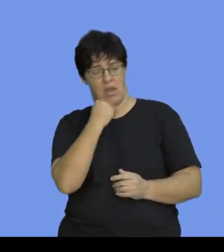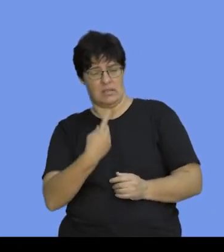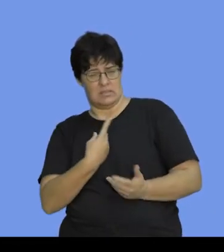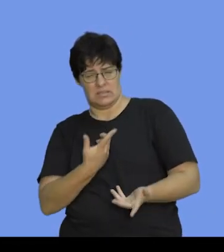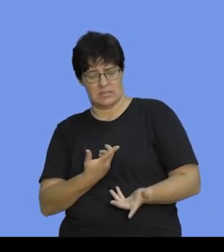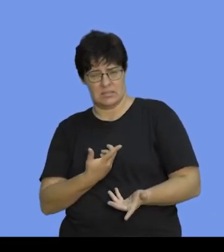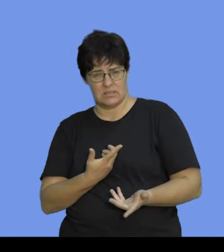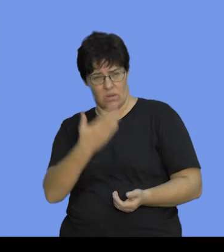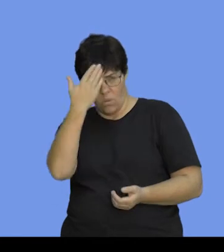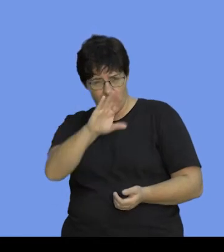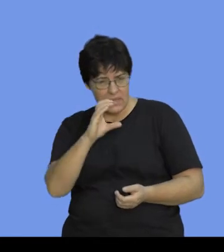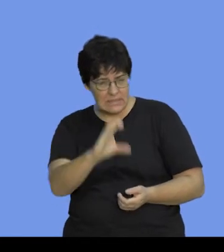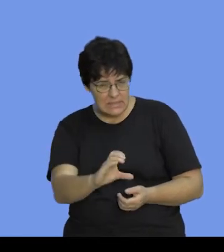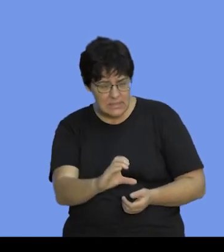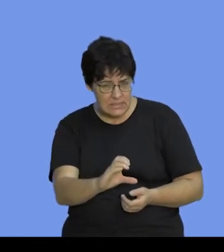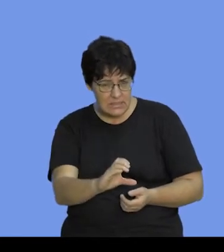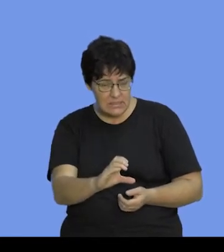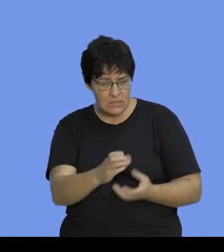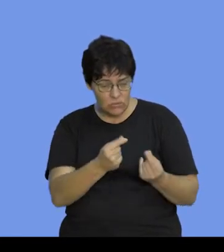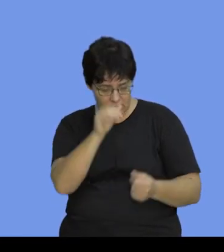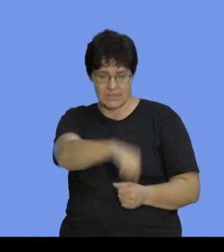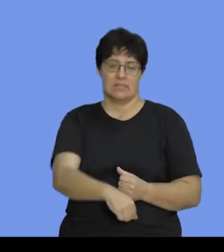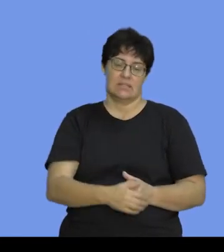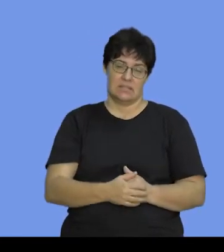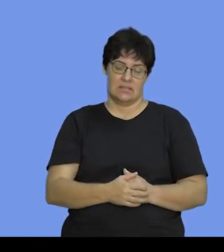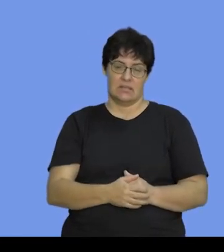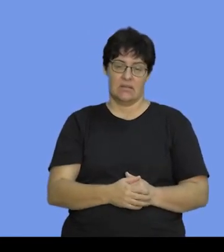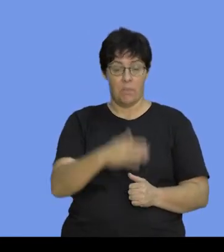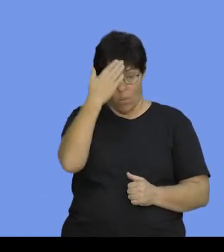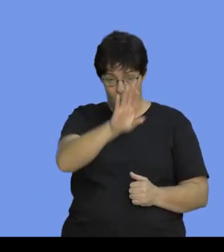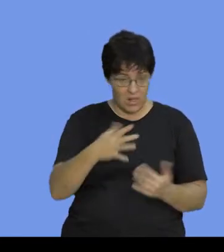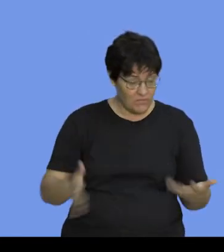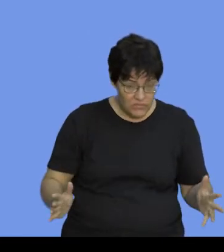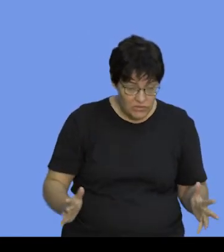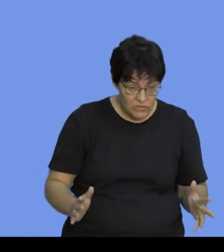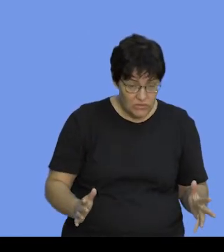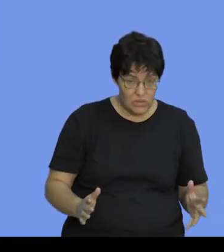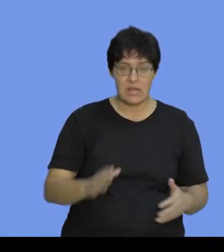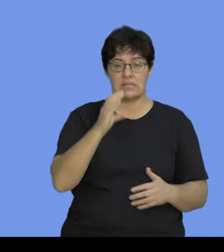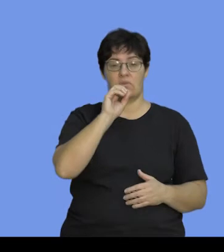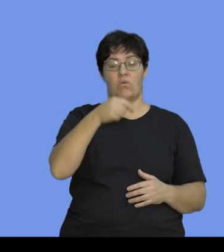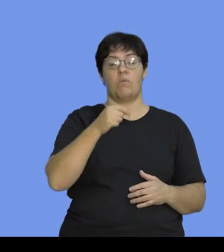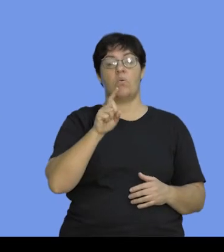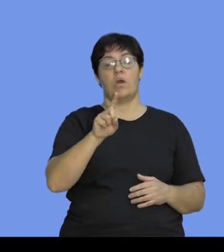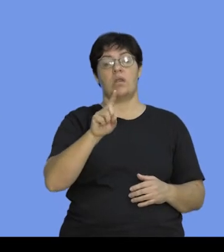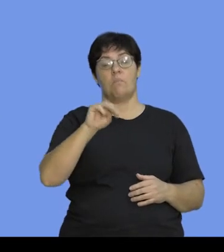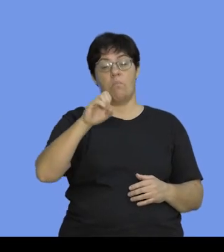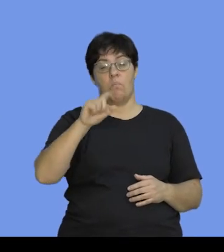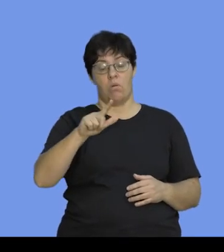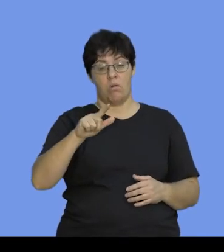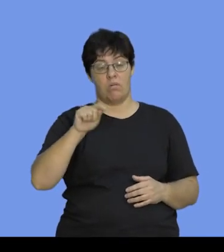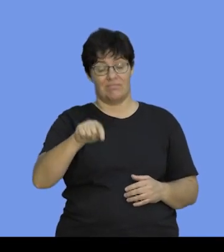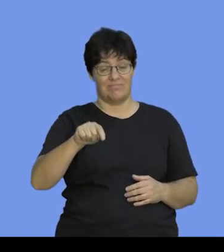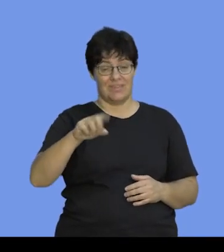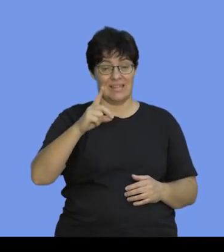ask ourselves, do we know the concentration of the solution? Yes. Then if we know the concentration, which is 0.1 moles